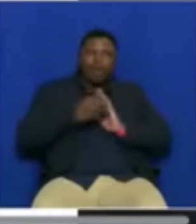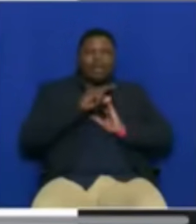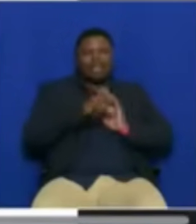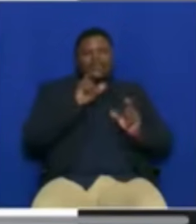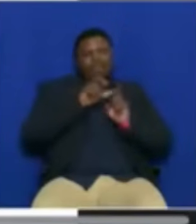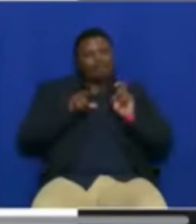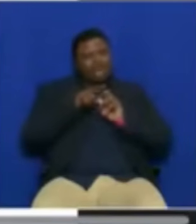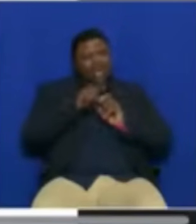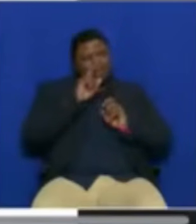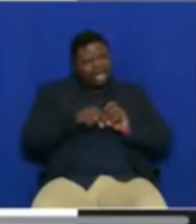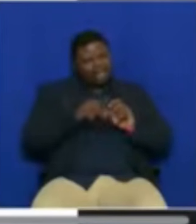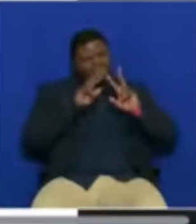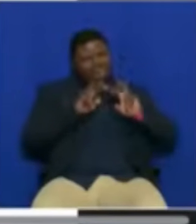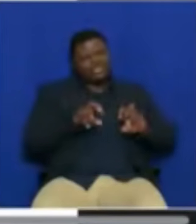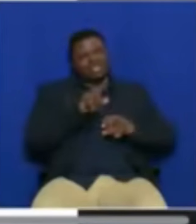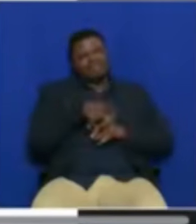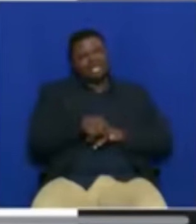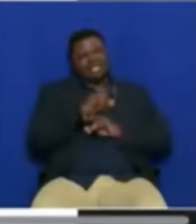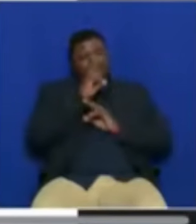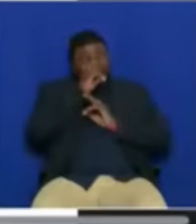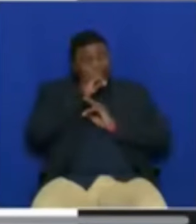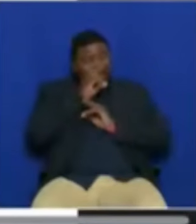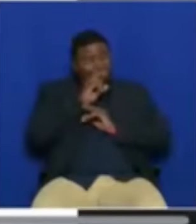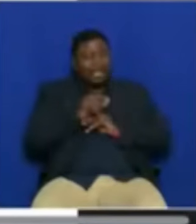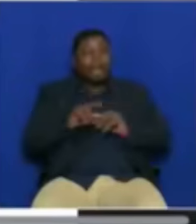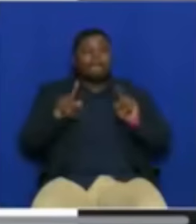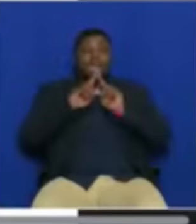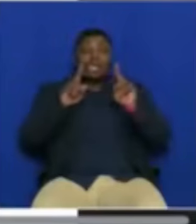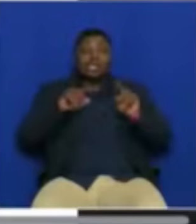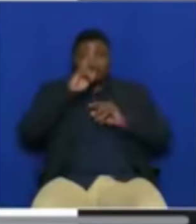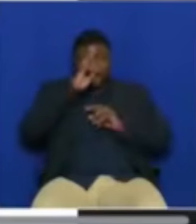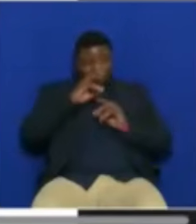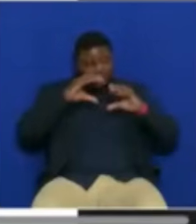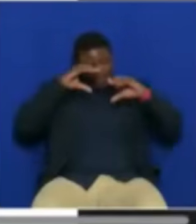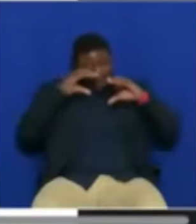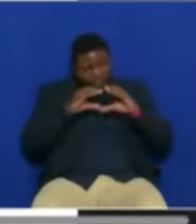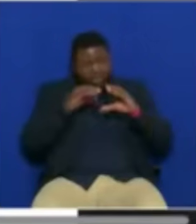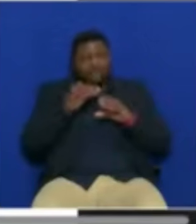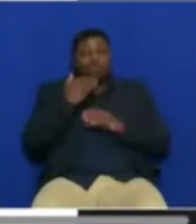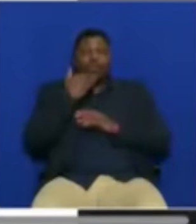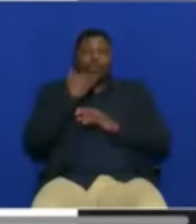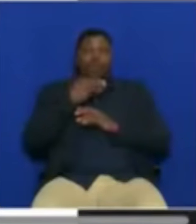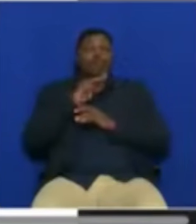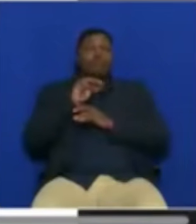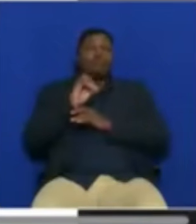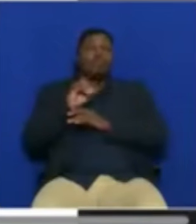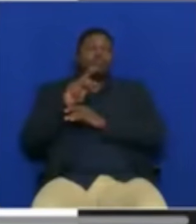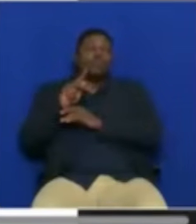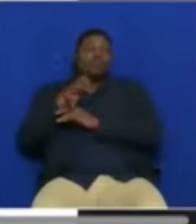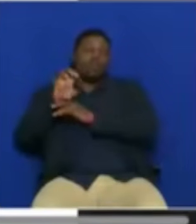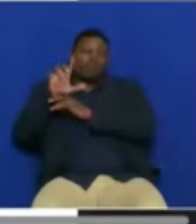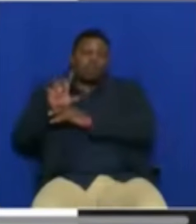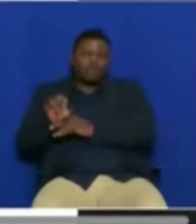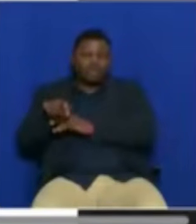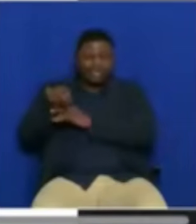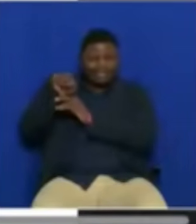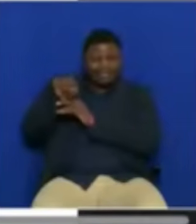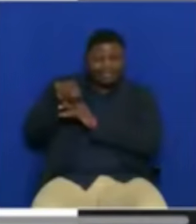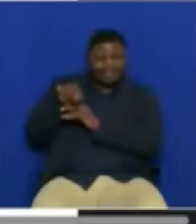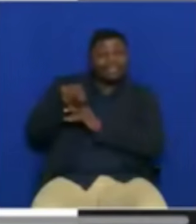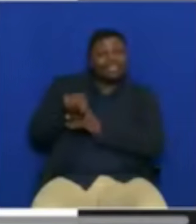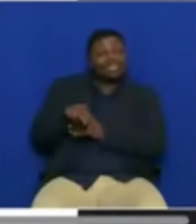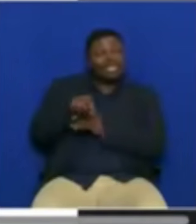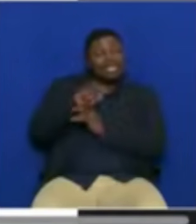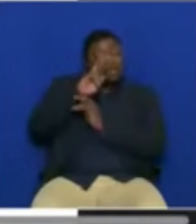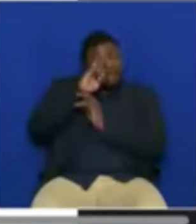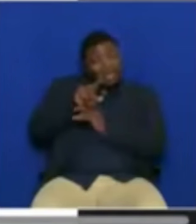here, the focus is on Mukwele. With regards to the other files, as I said, it's other investigations that